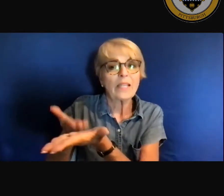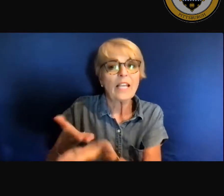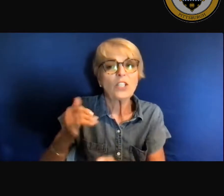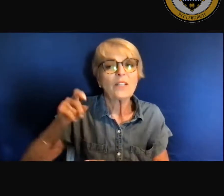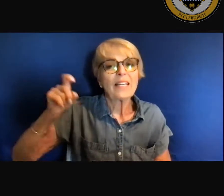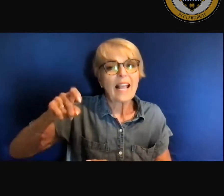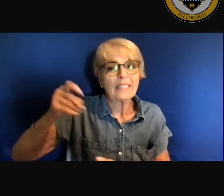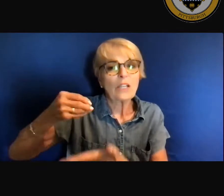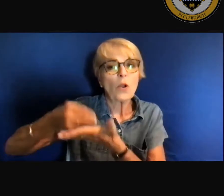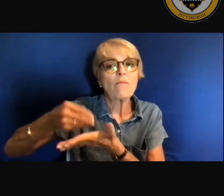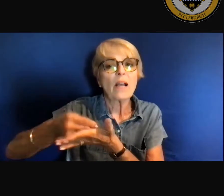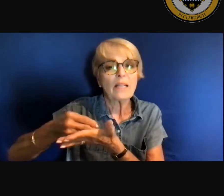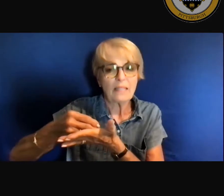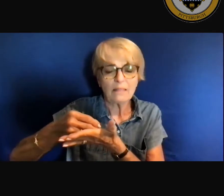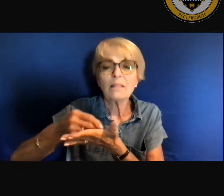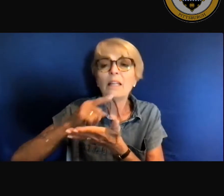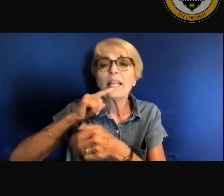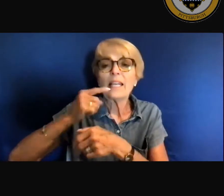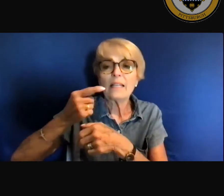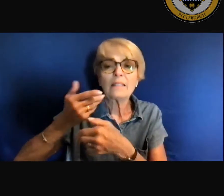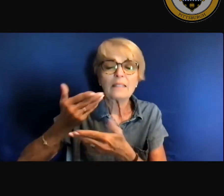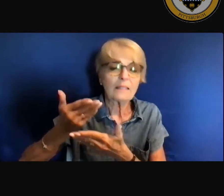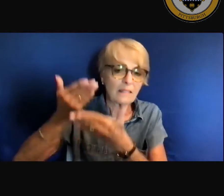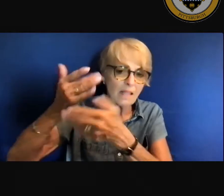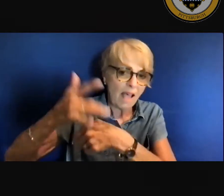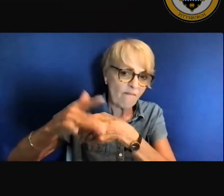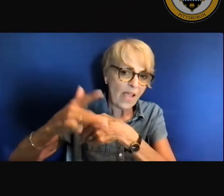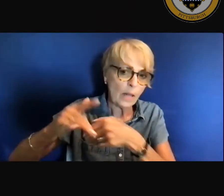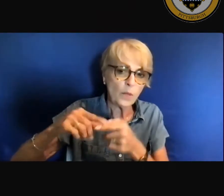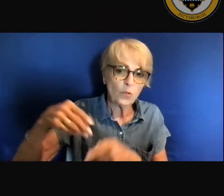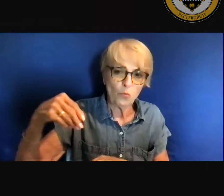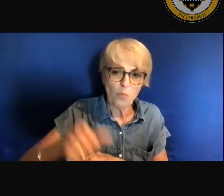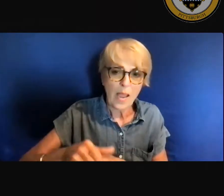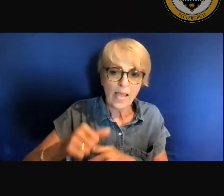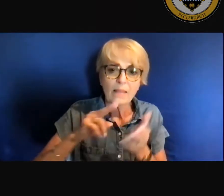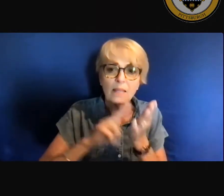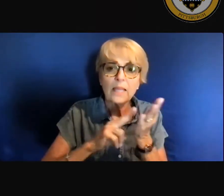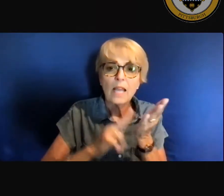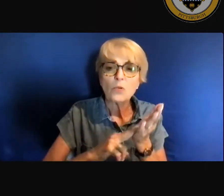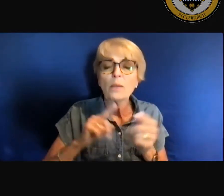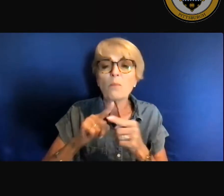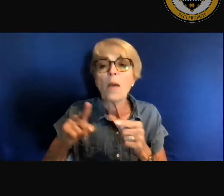are available to pay the contract, but that the discretion to